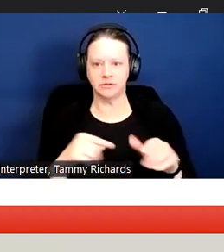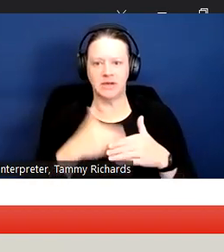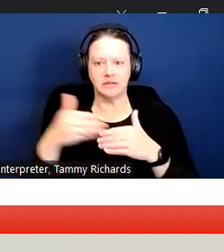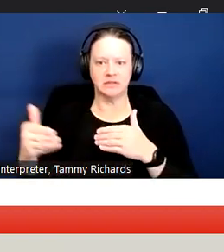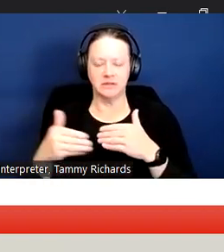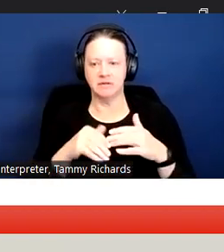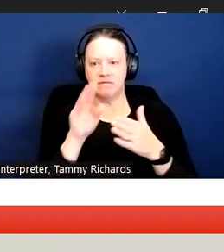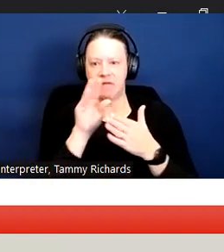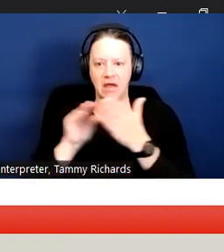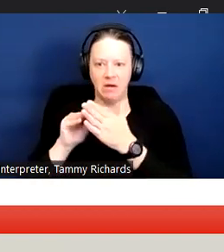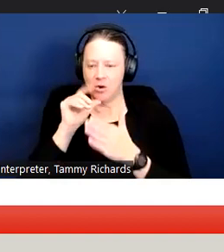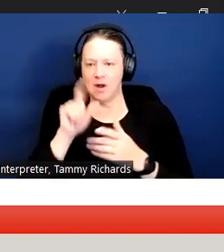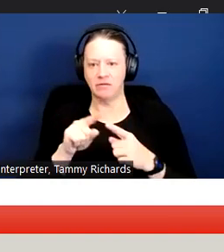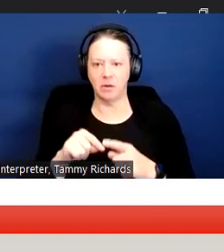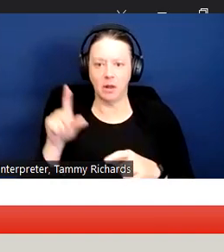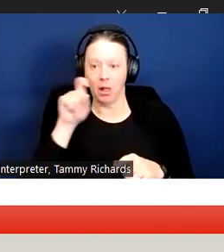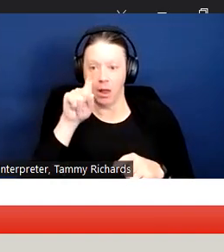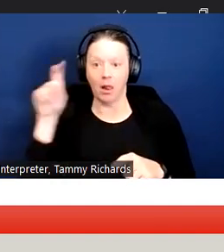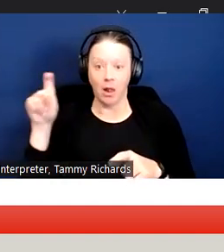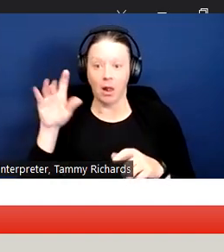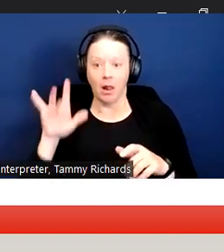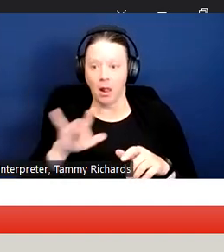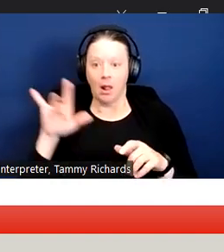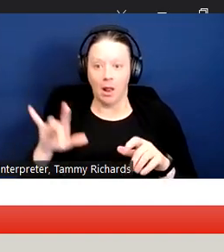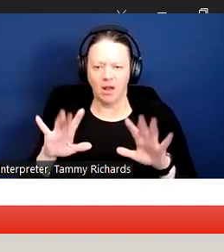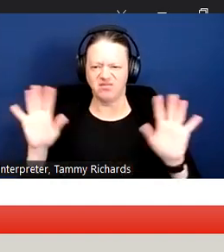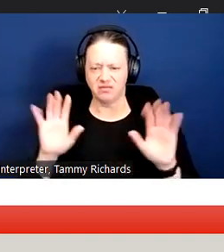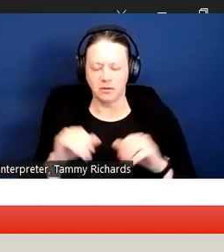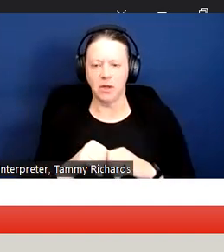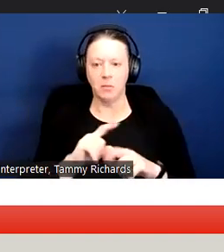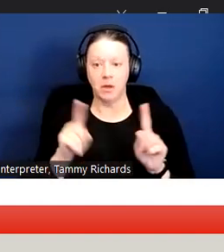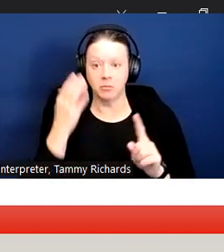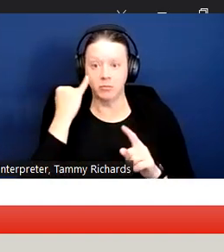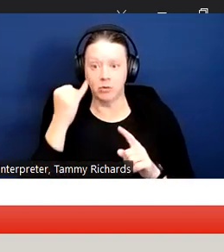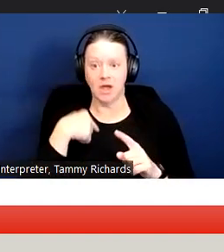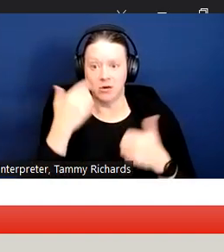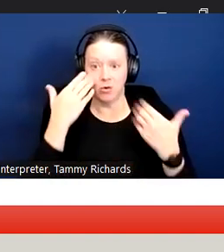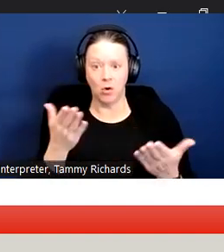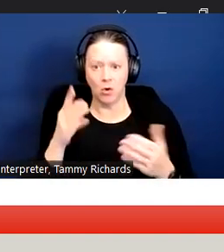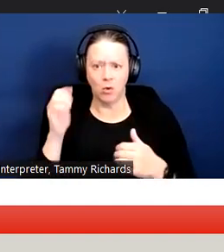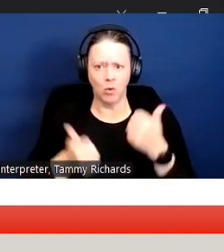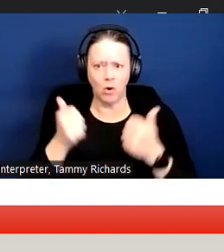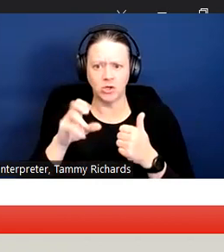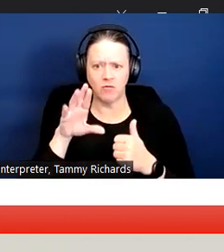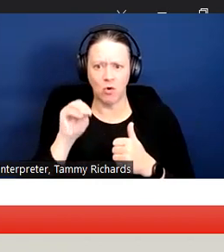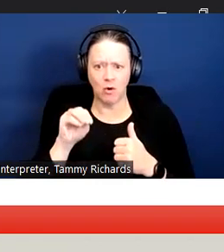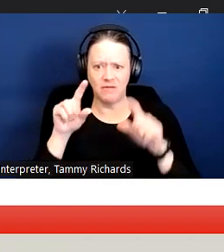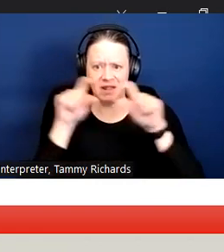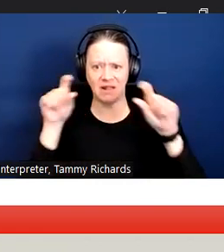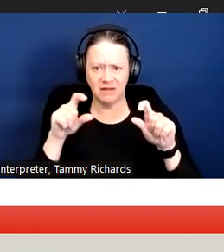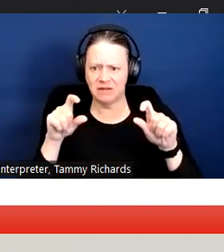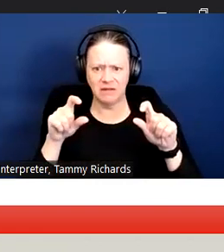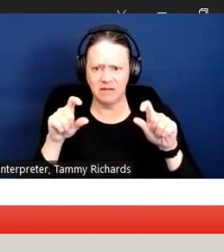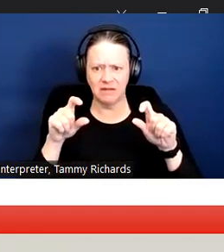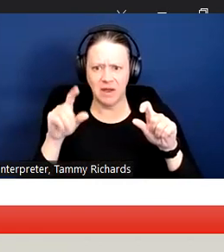field, fill it out. I don't have to, like, move and click each single one. But if I don't know which form field I'm on because I'm just pressing tab and I'm guessing where